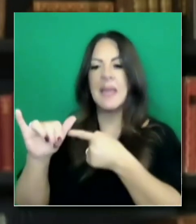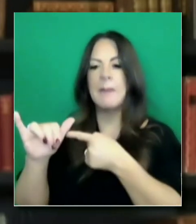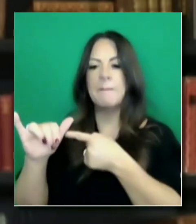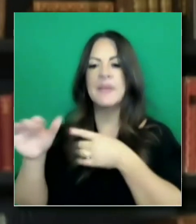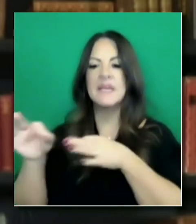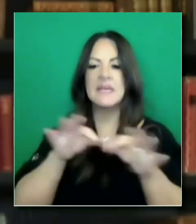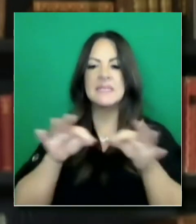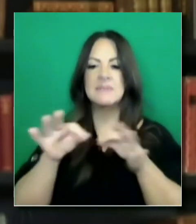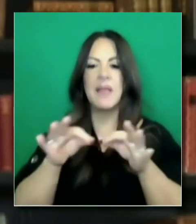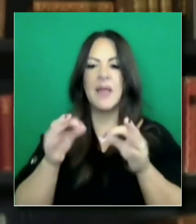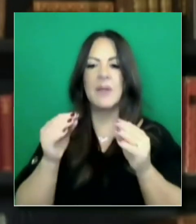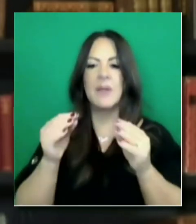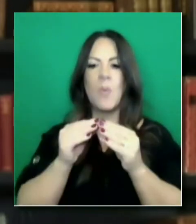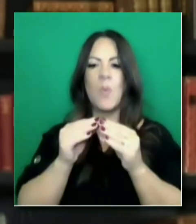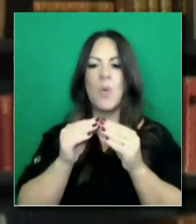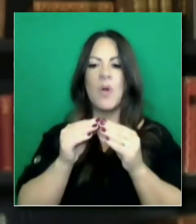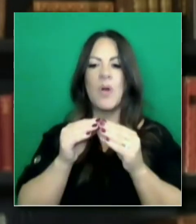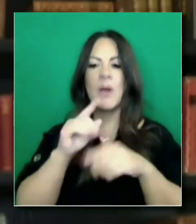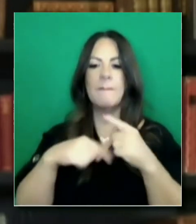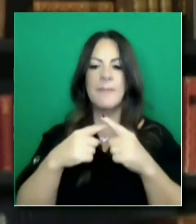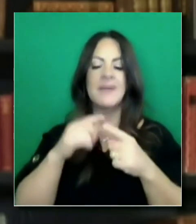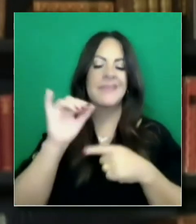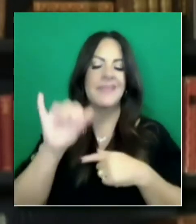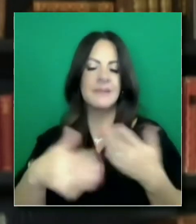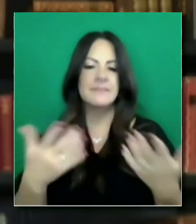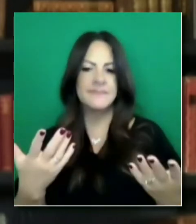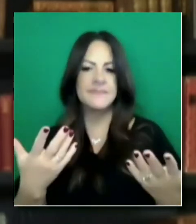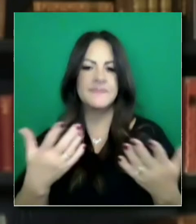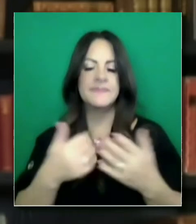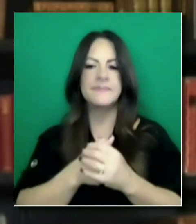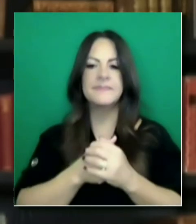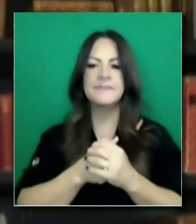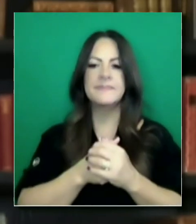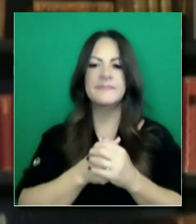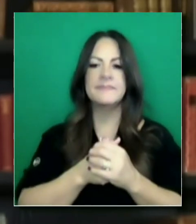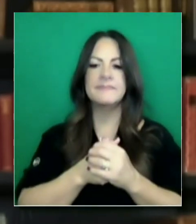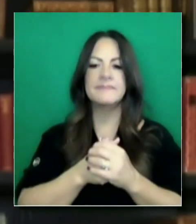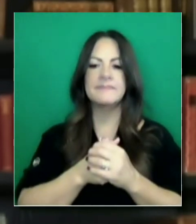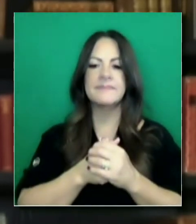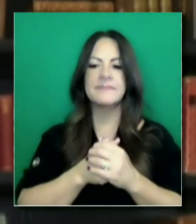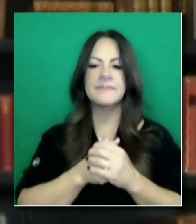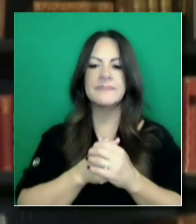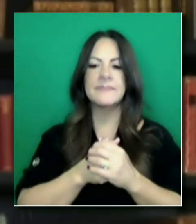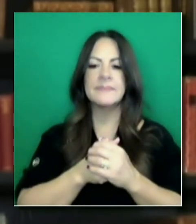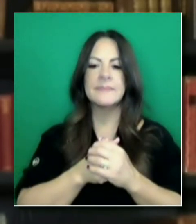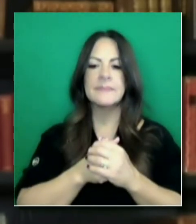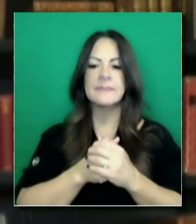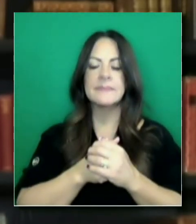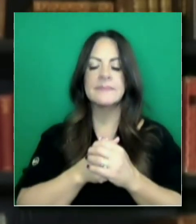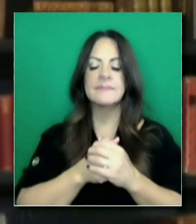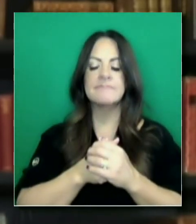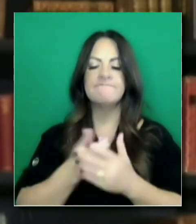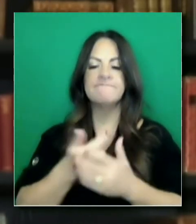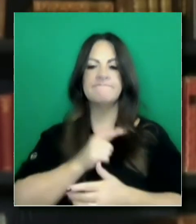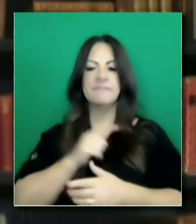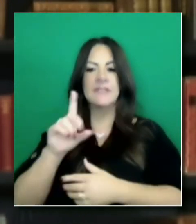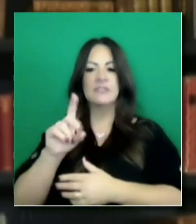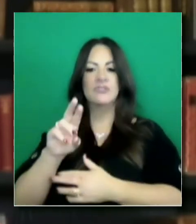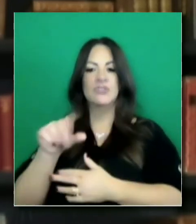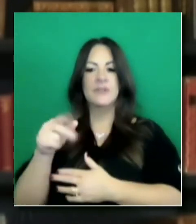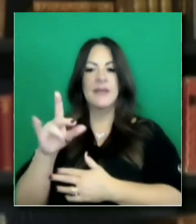these good negotiations and discussions. Maybe he can amplify on a point or two as well. Doctor? Yeah, Governor, you